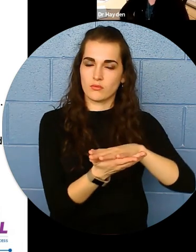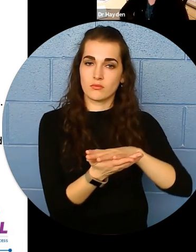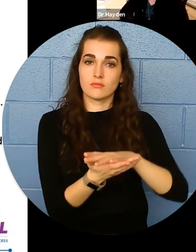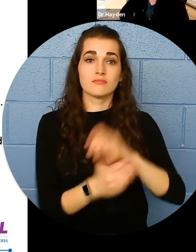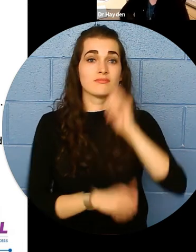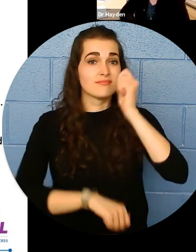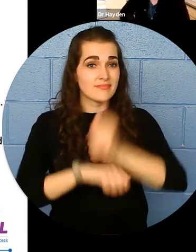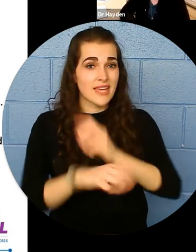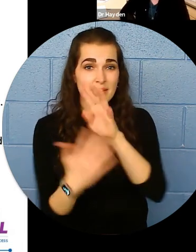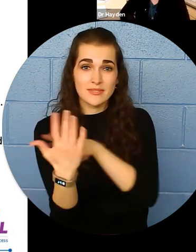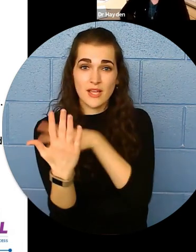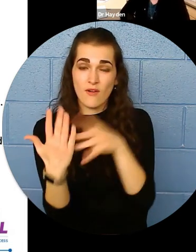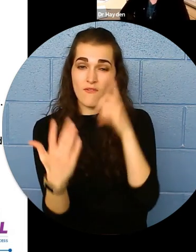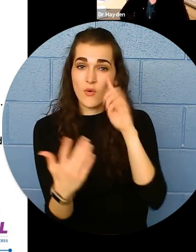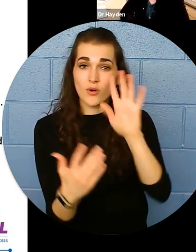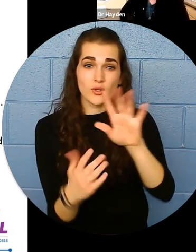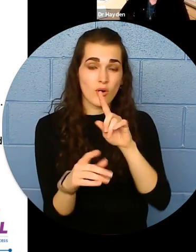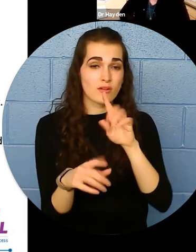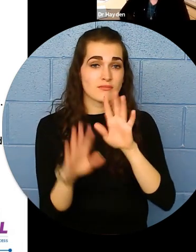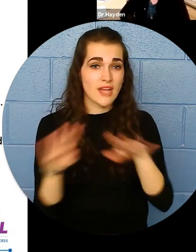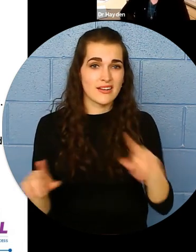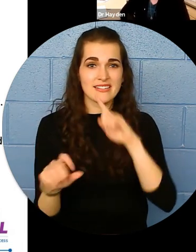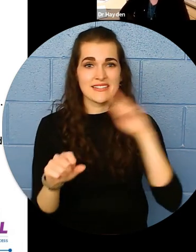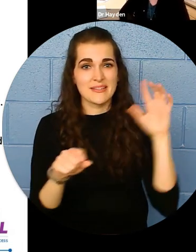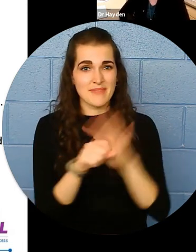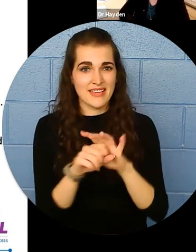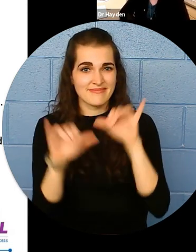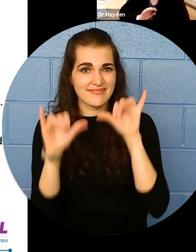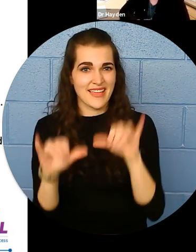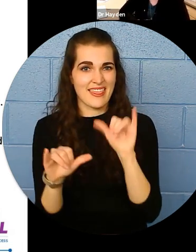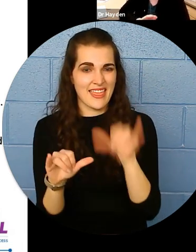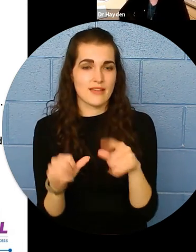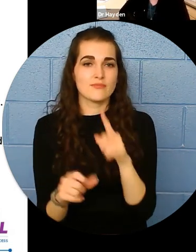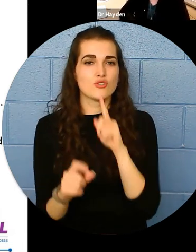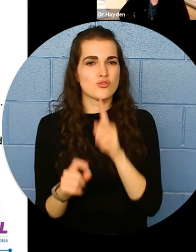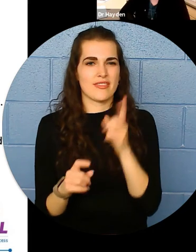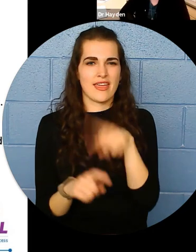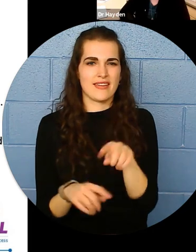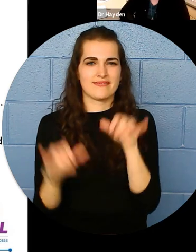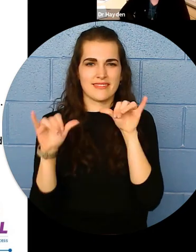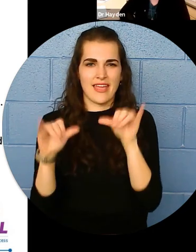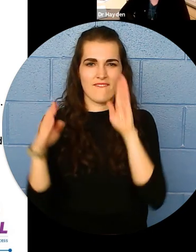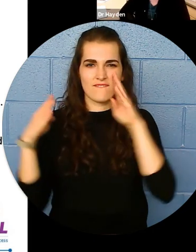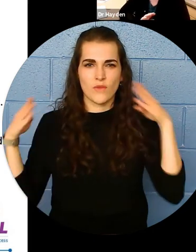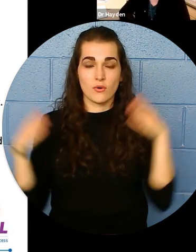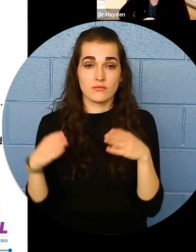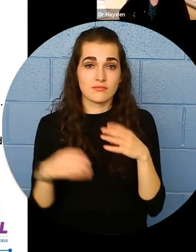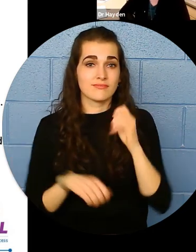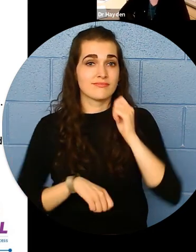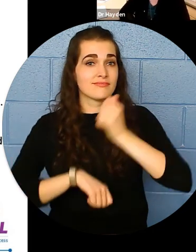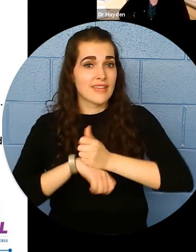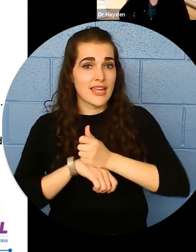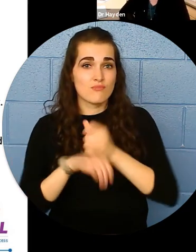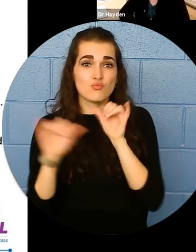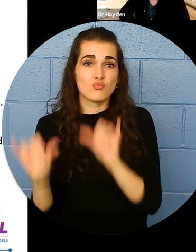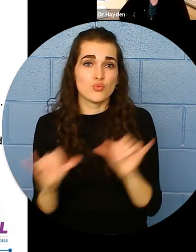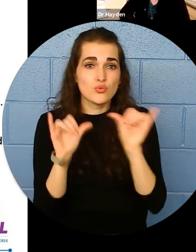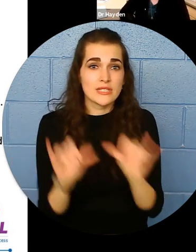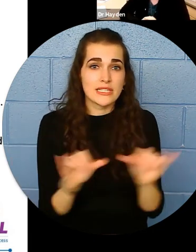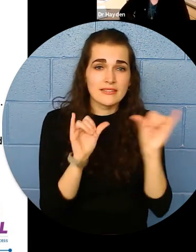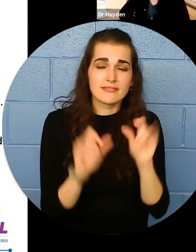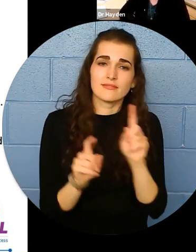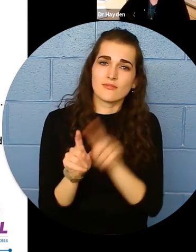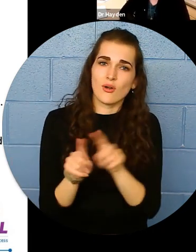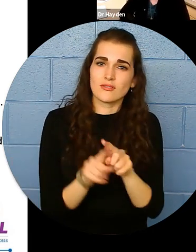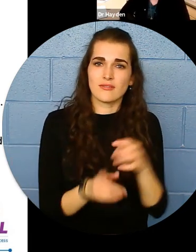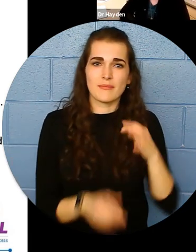a schedule for your child and make a commitment to stick with it. That will help them stay focused. Structure and routines are also great